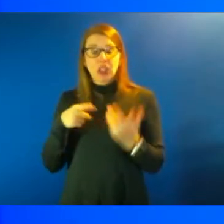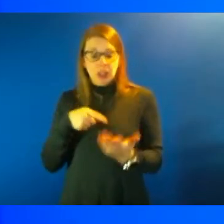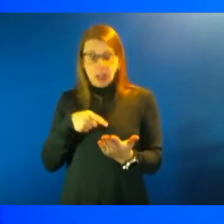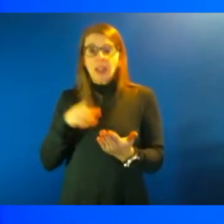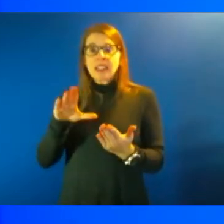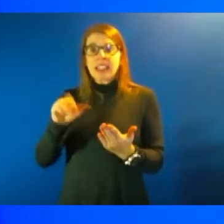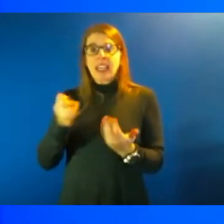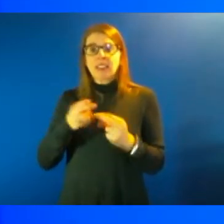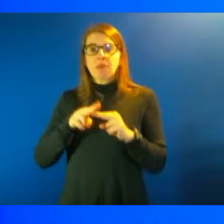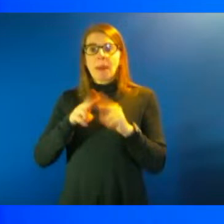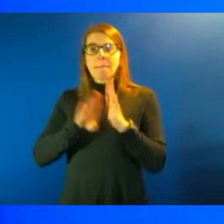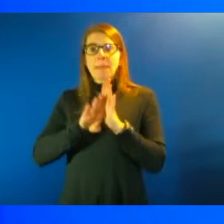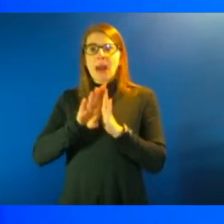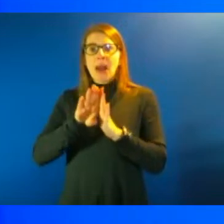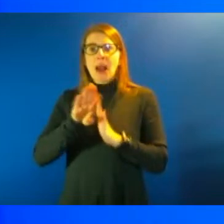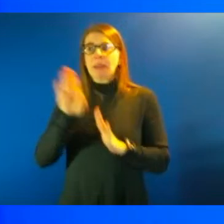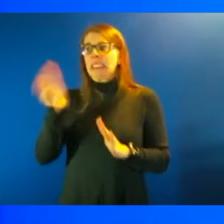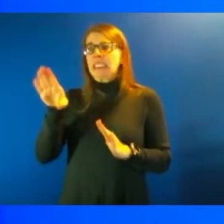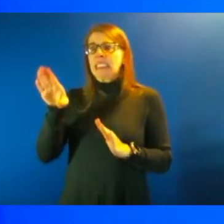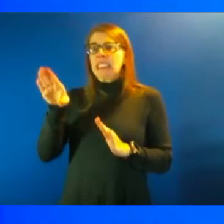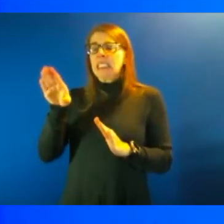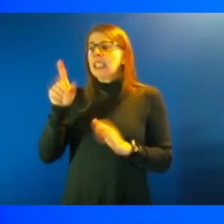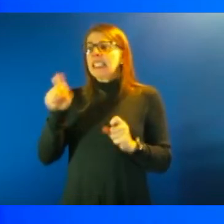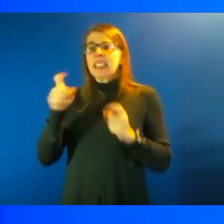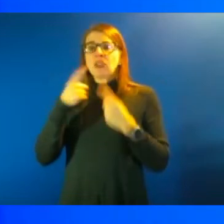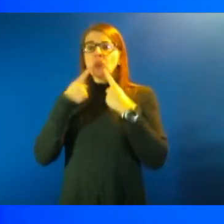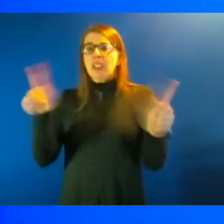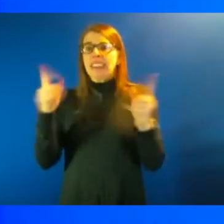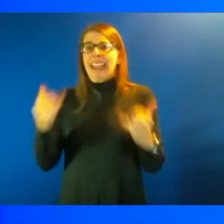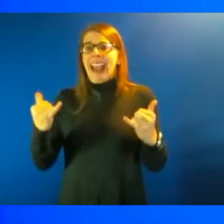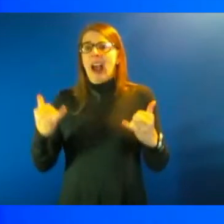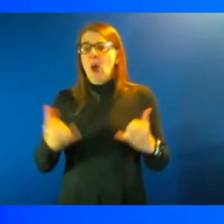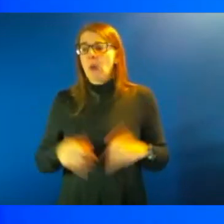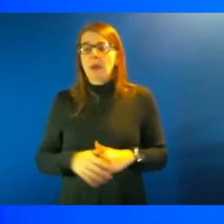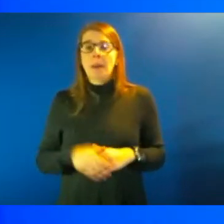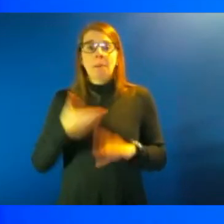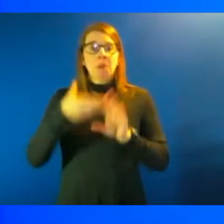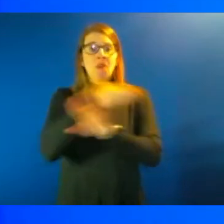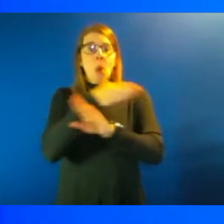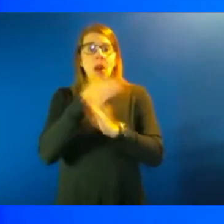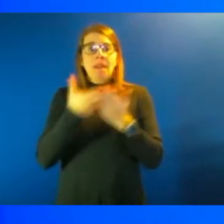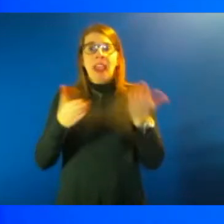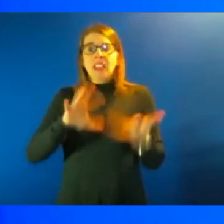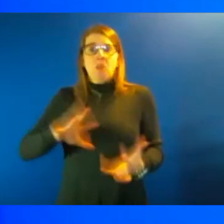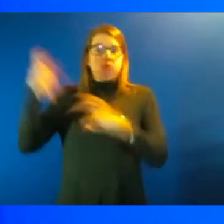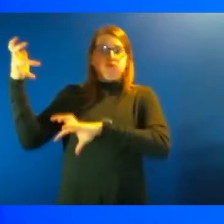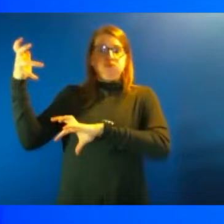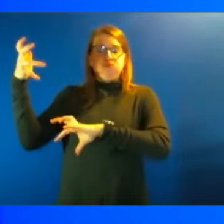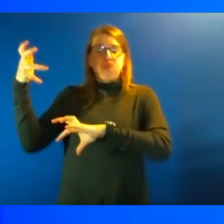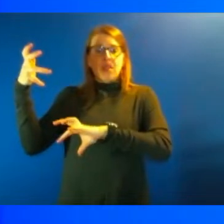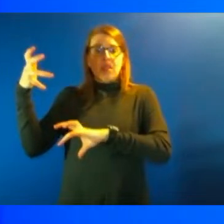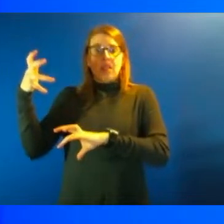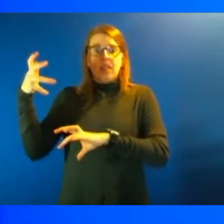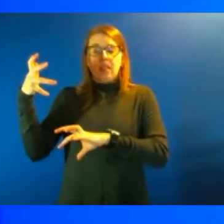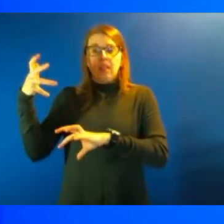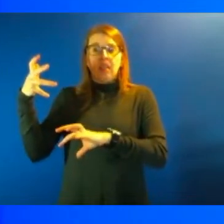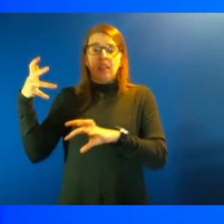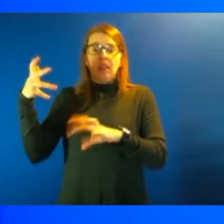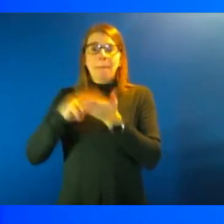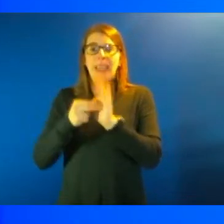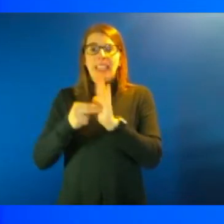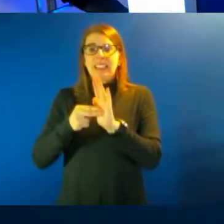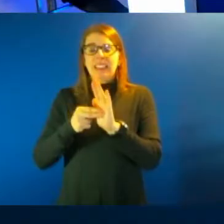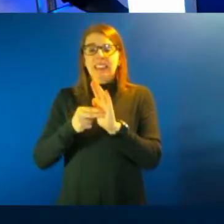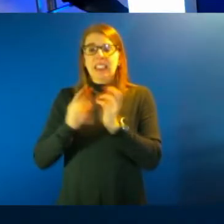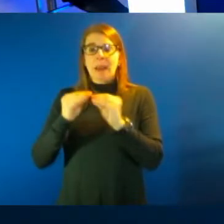rising, and I was like, we have to say something now before things get so out of control that we can't turn down this momentum. And we